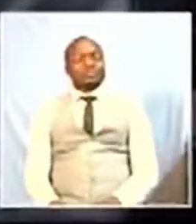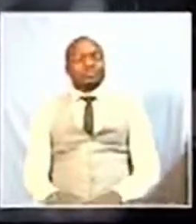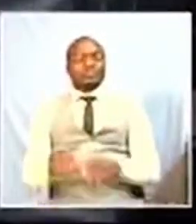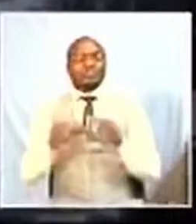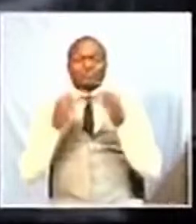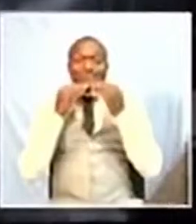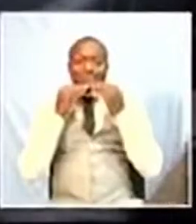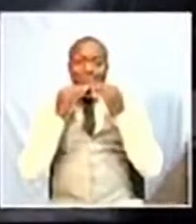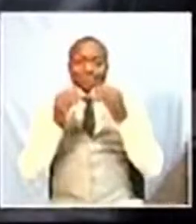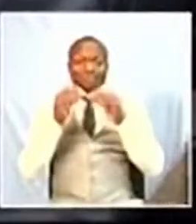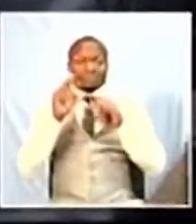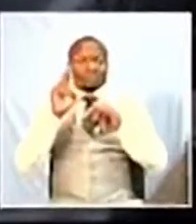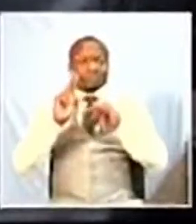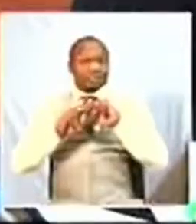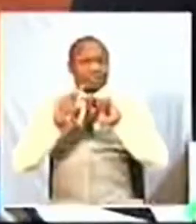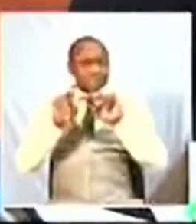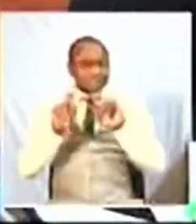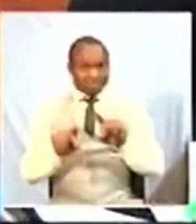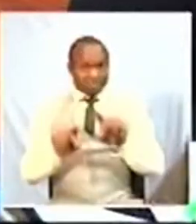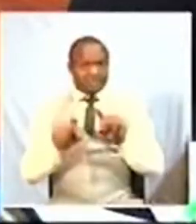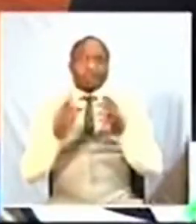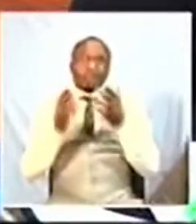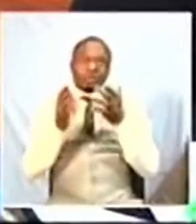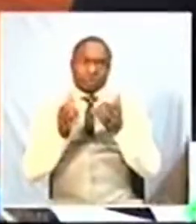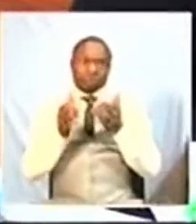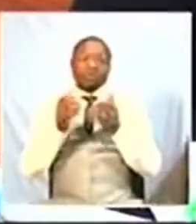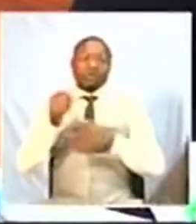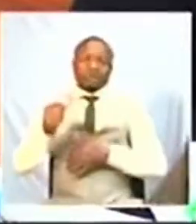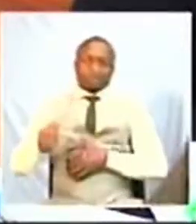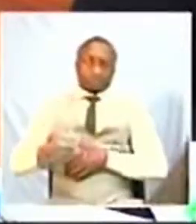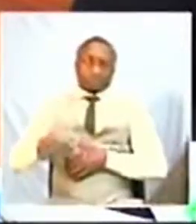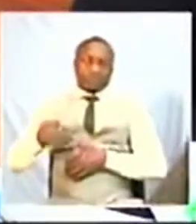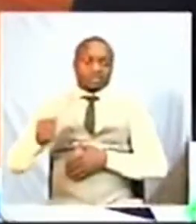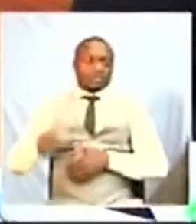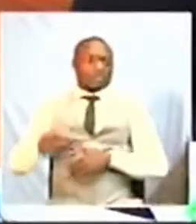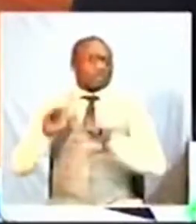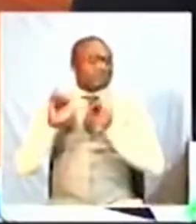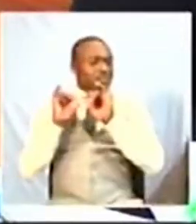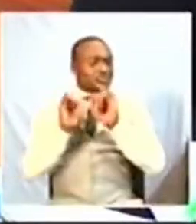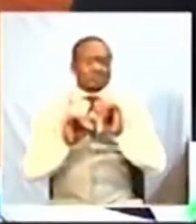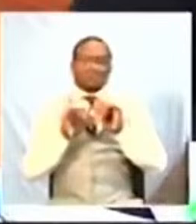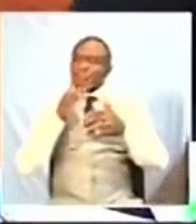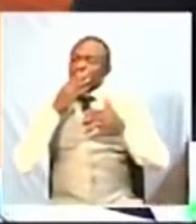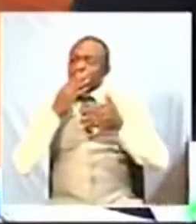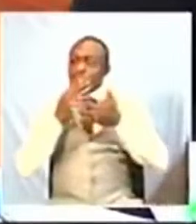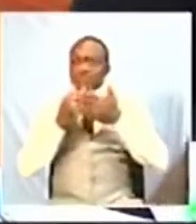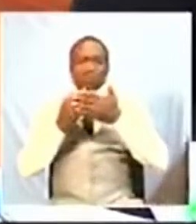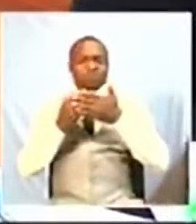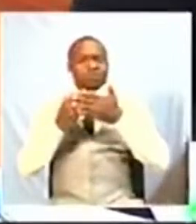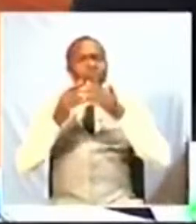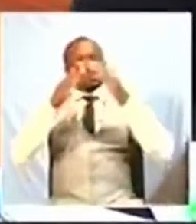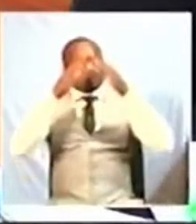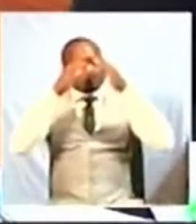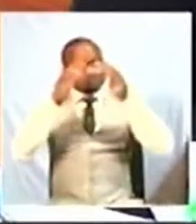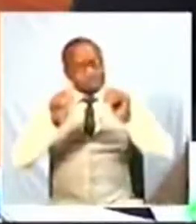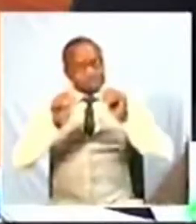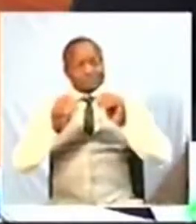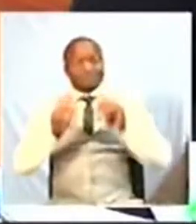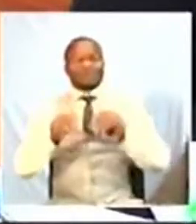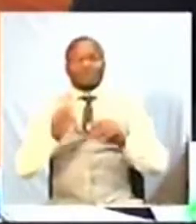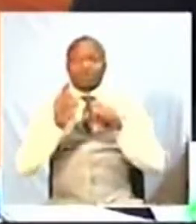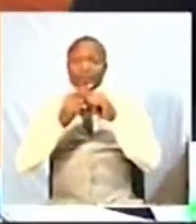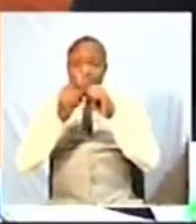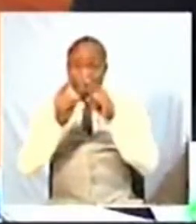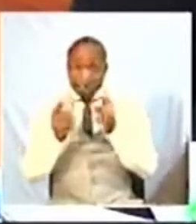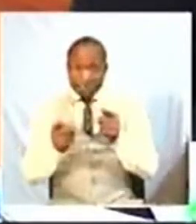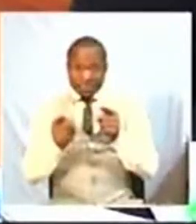Thank you, Chair. We definitely would want our chief to live in a very decent house. Chair,